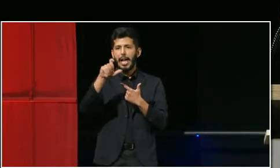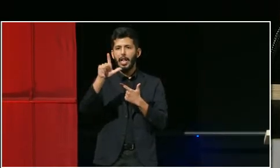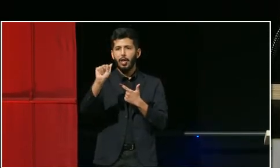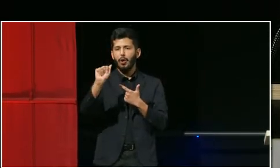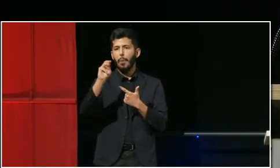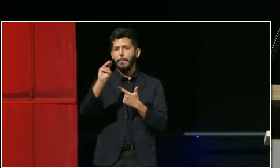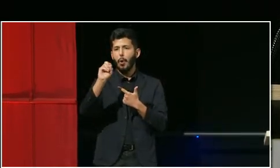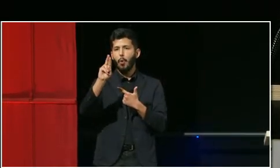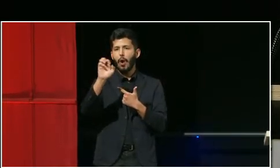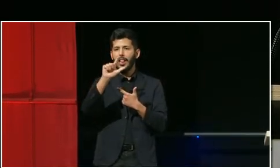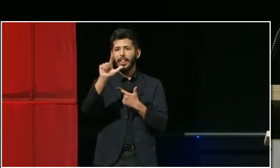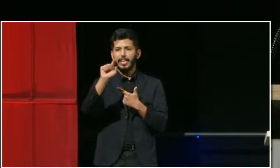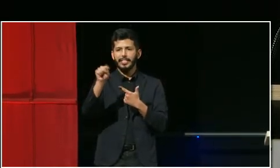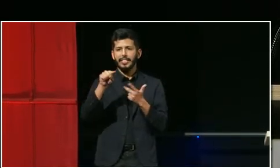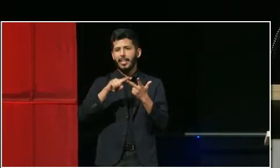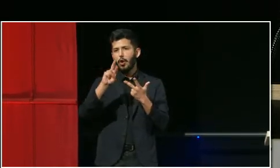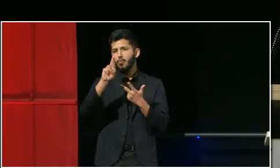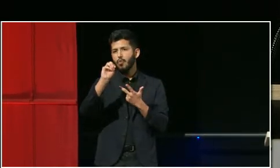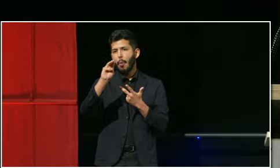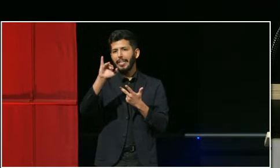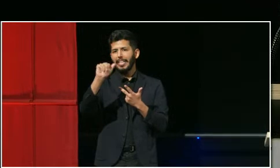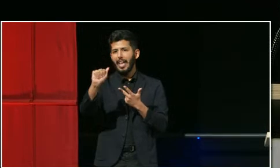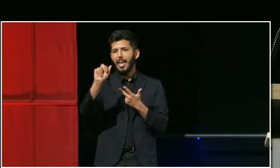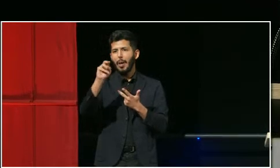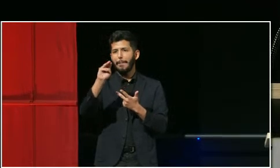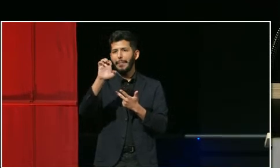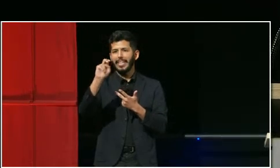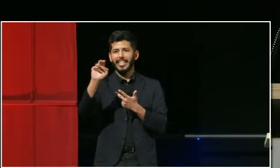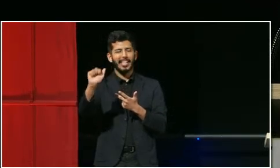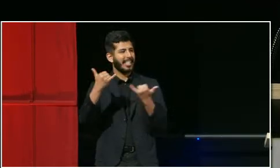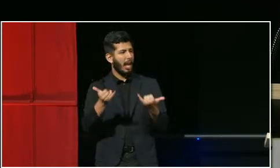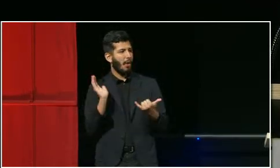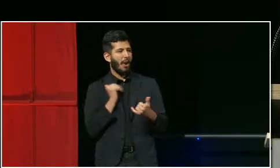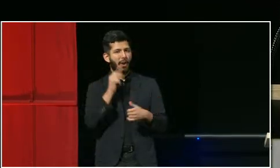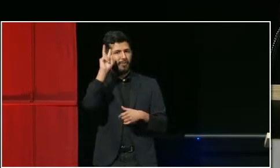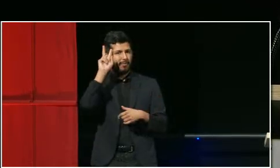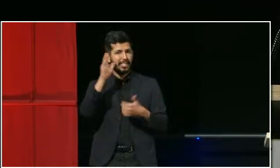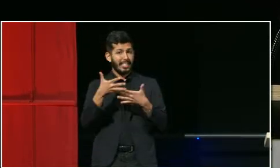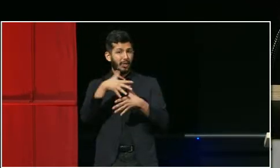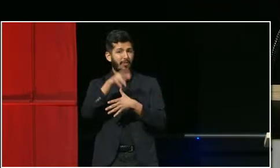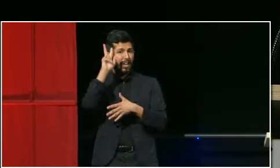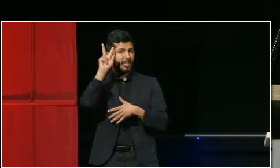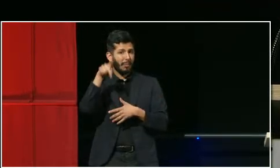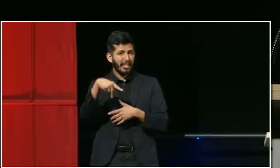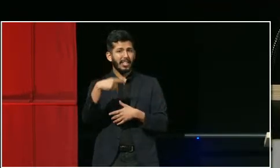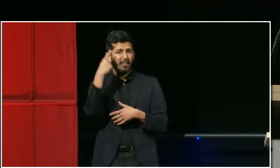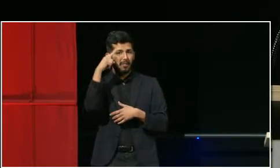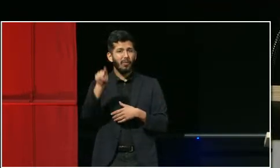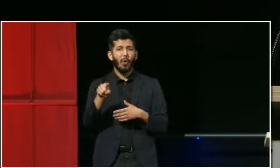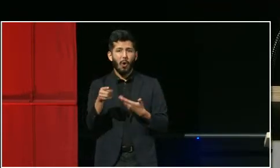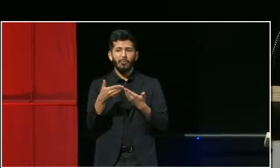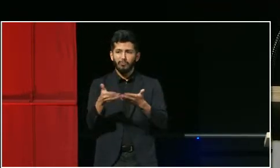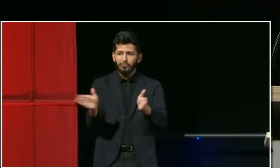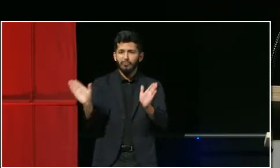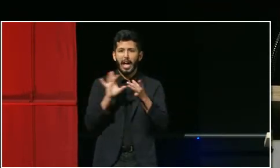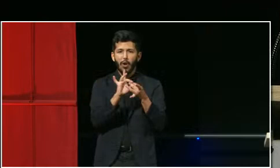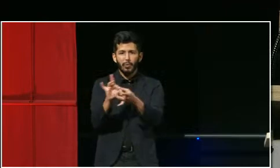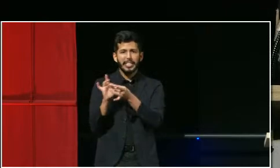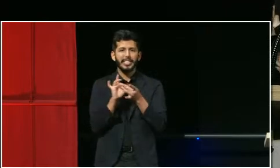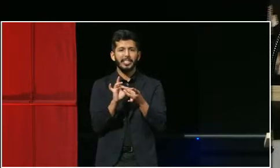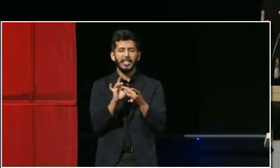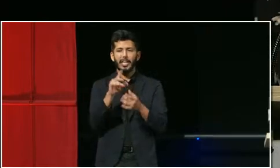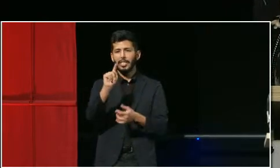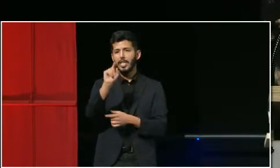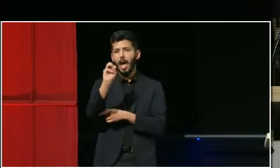Mena. And now, please help me in welcoming to the stage Senior Vice President of Member Relations, Global Outreach, and Awards Administration, Tom